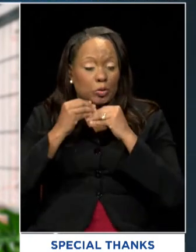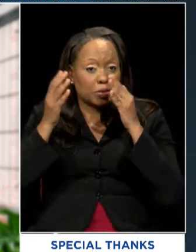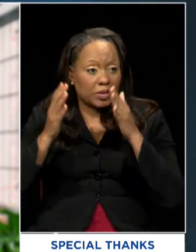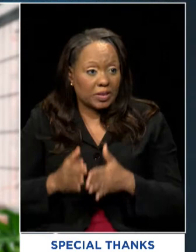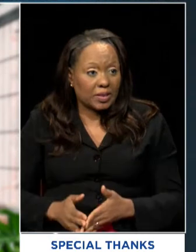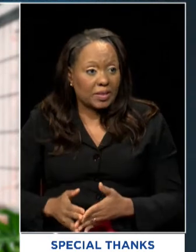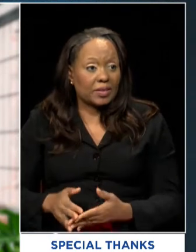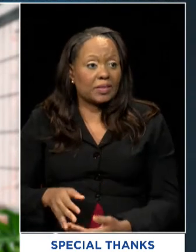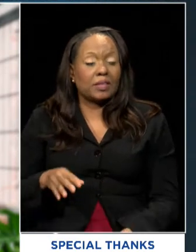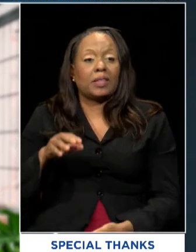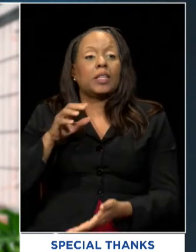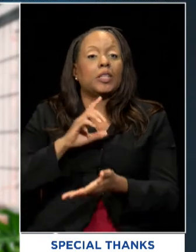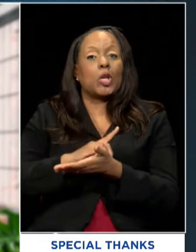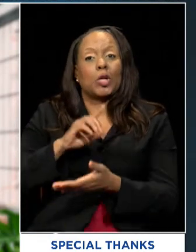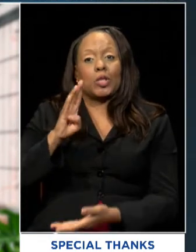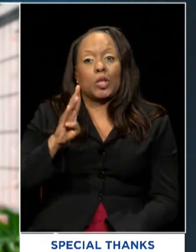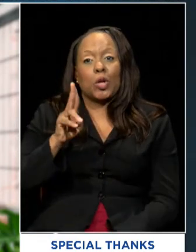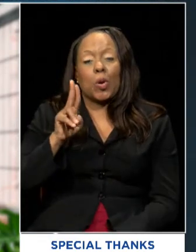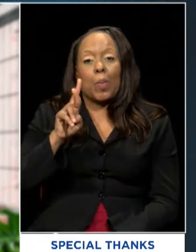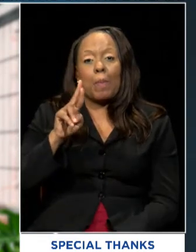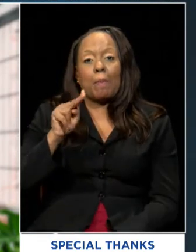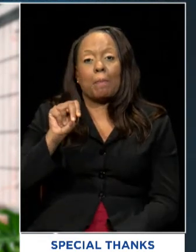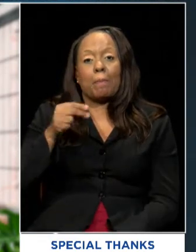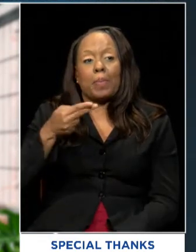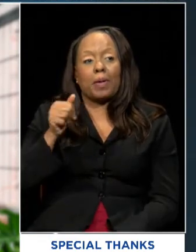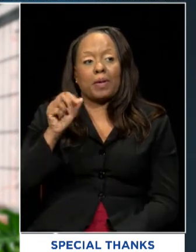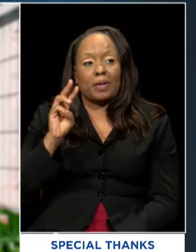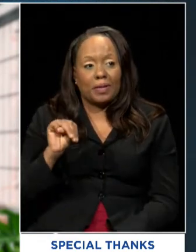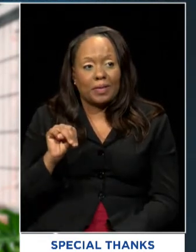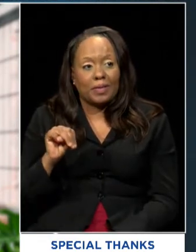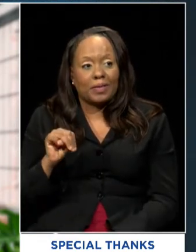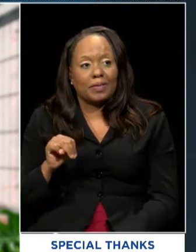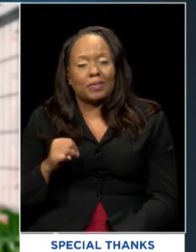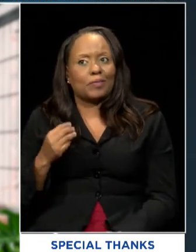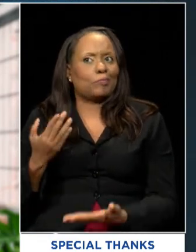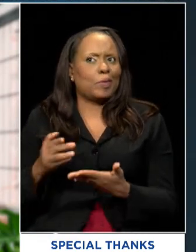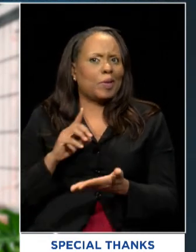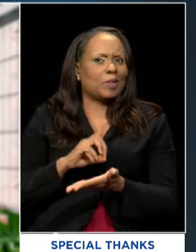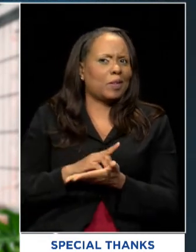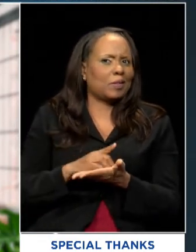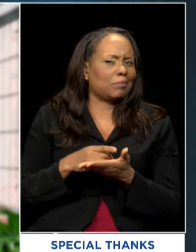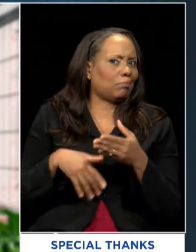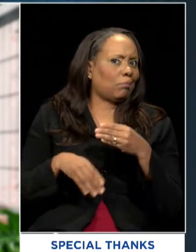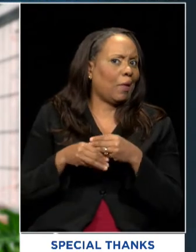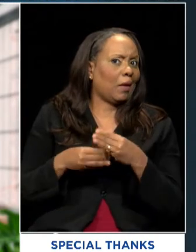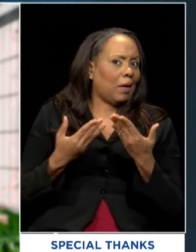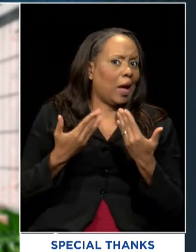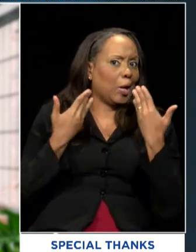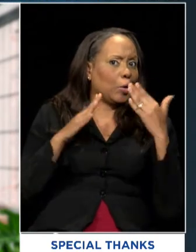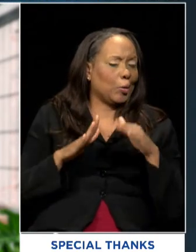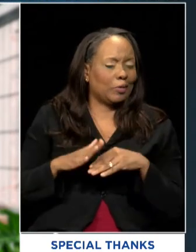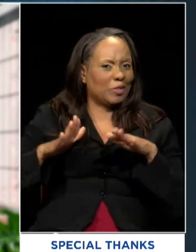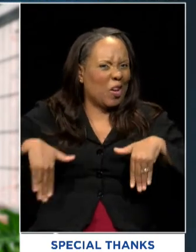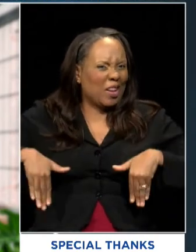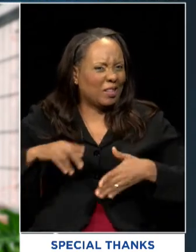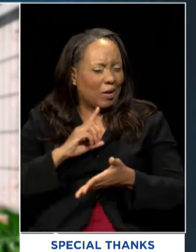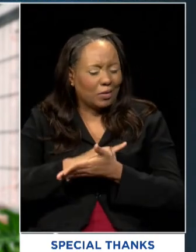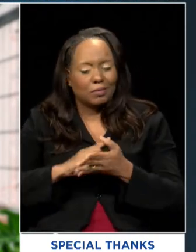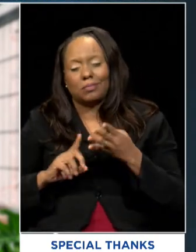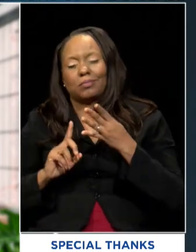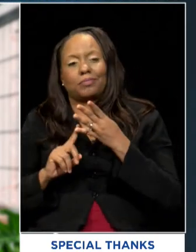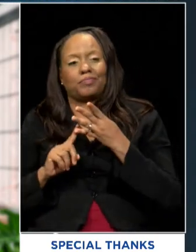Marianne Burnham. I'm putting an additional title, Marianne, so something else for you to add soon. And we also heard from